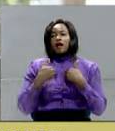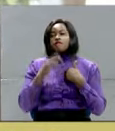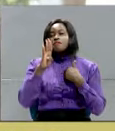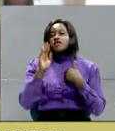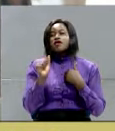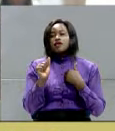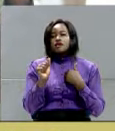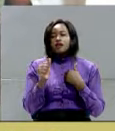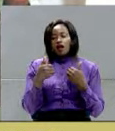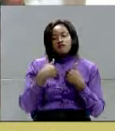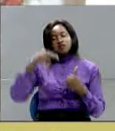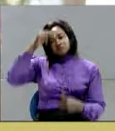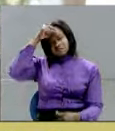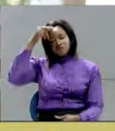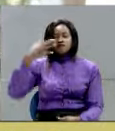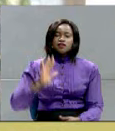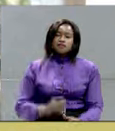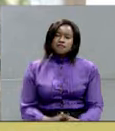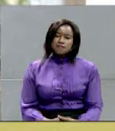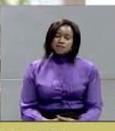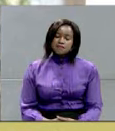This one is here.